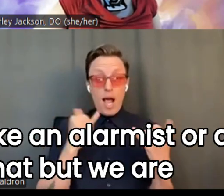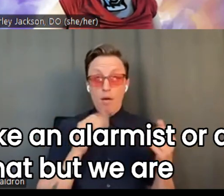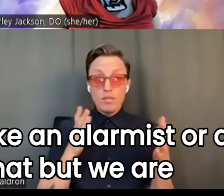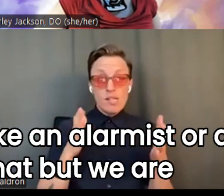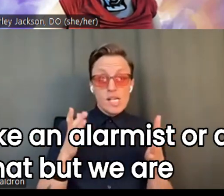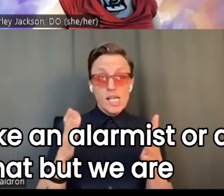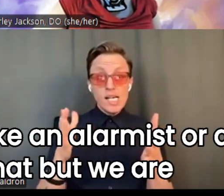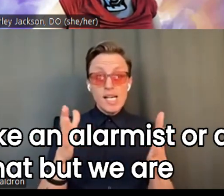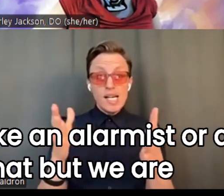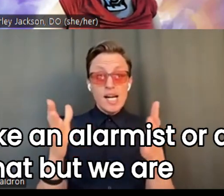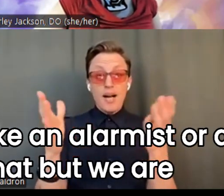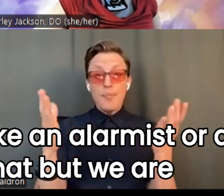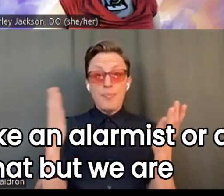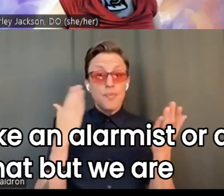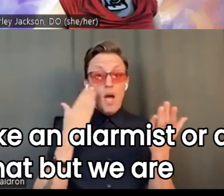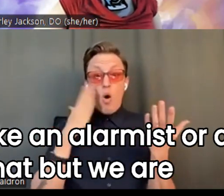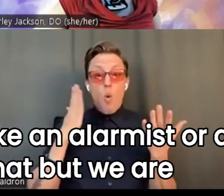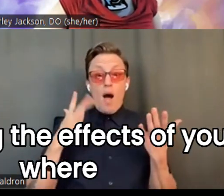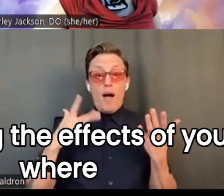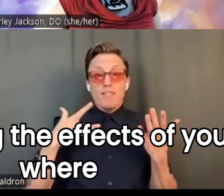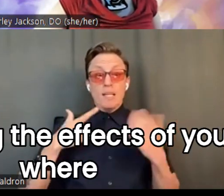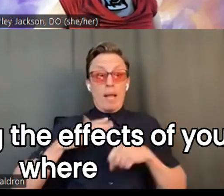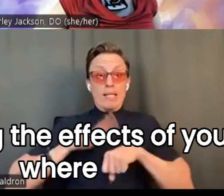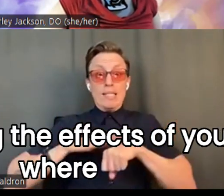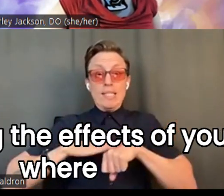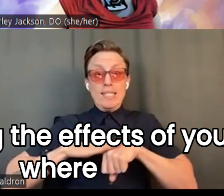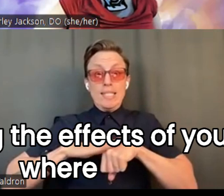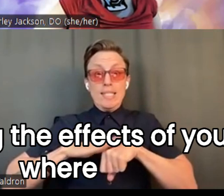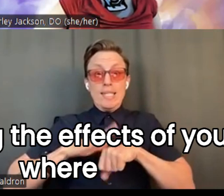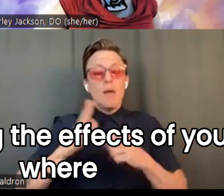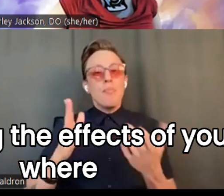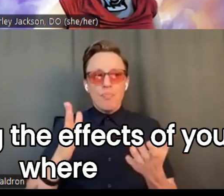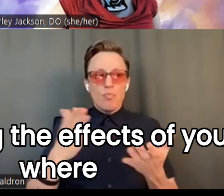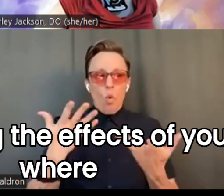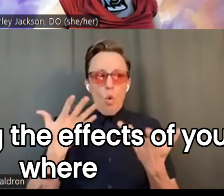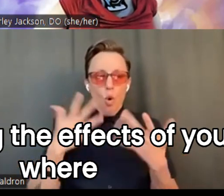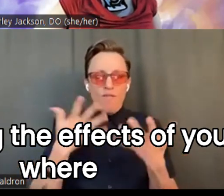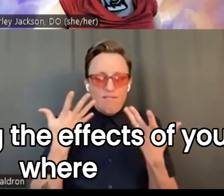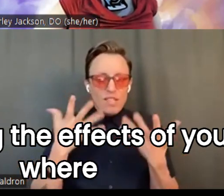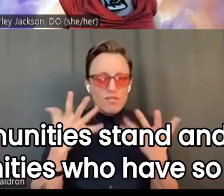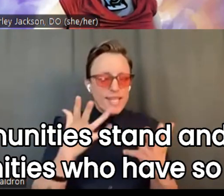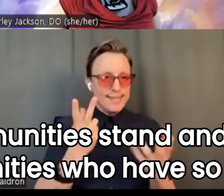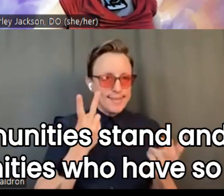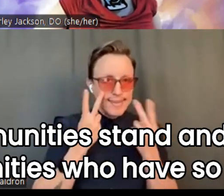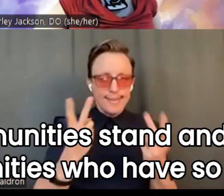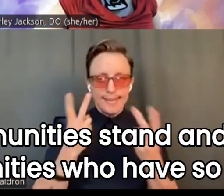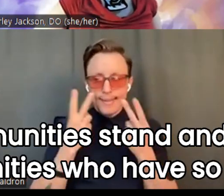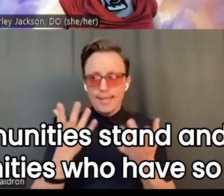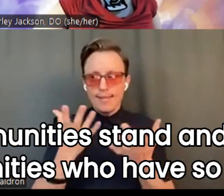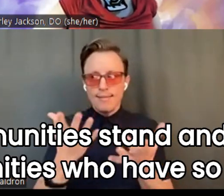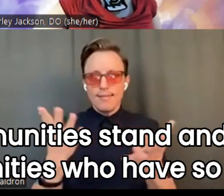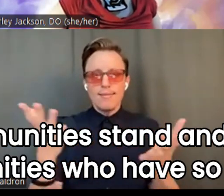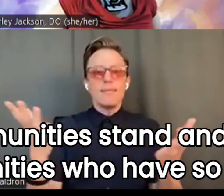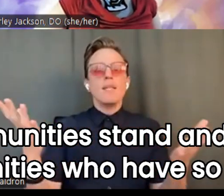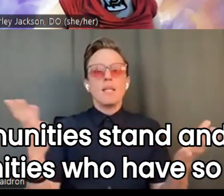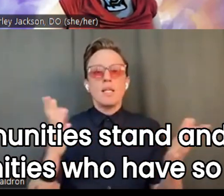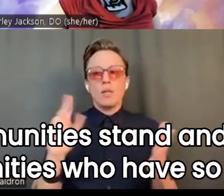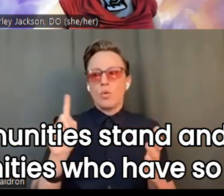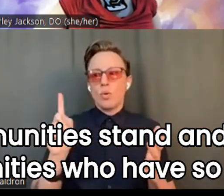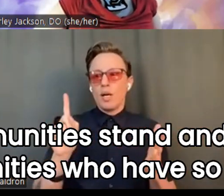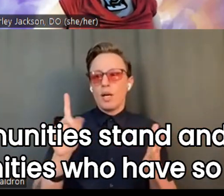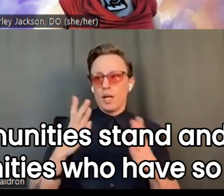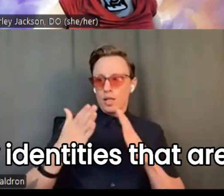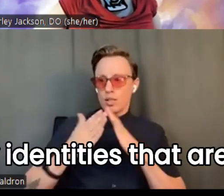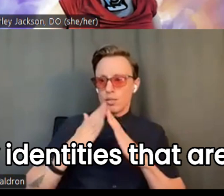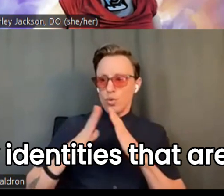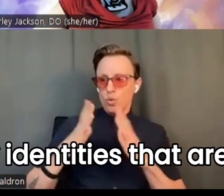ever want to be like an alarmist or anything like that, but we are already seeing the effects of, where our communities stand. And for our communities